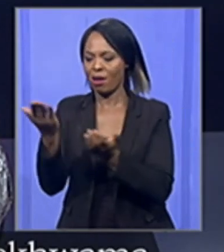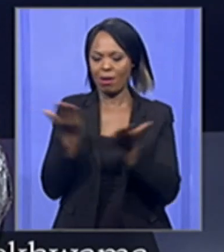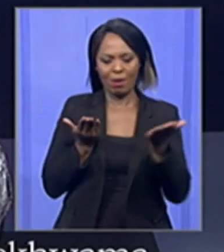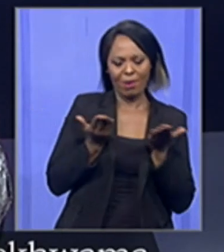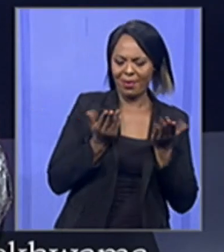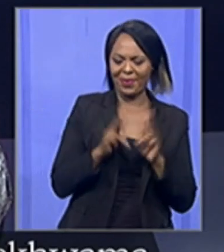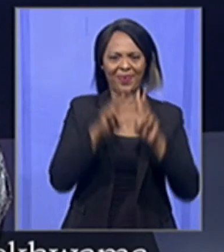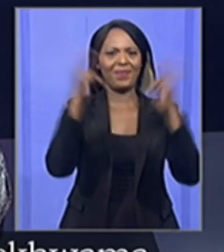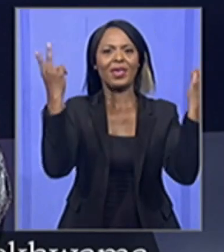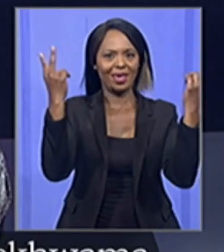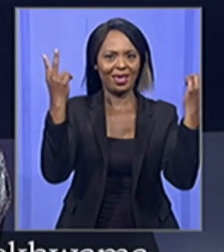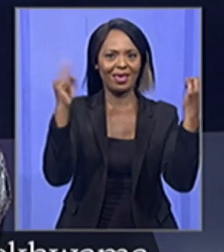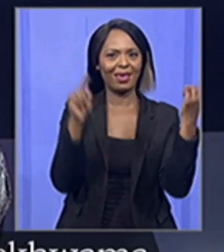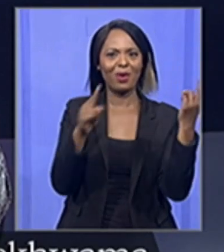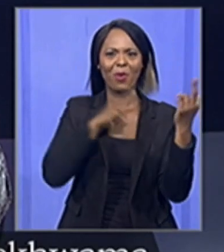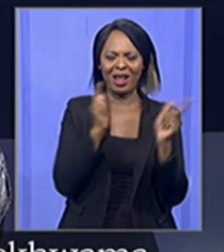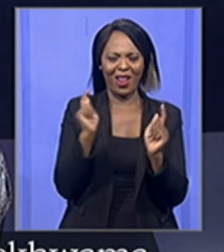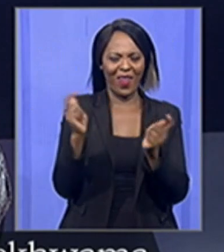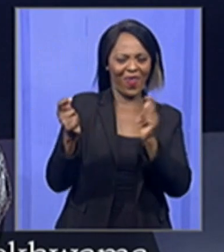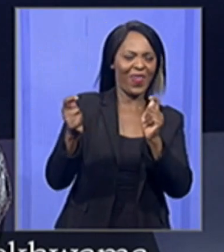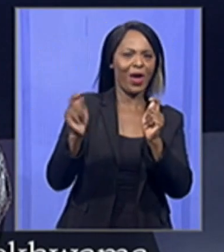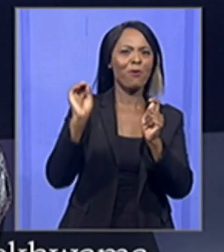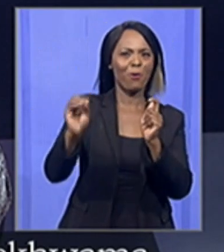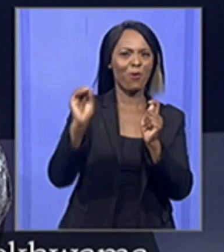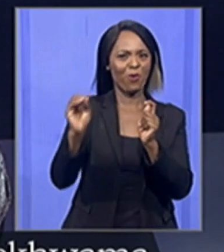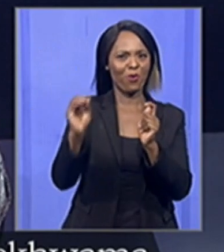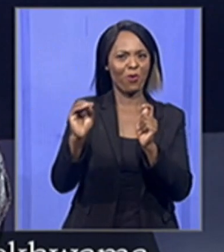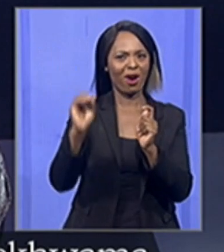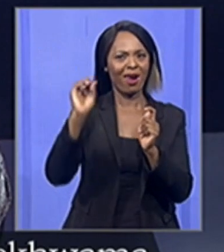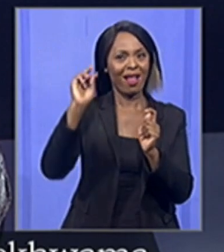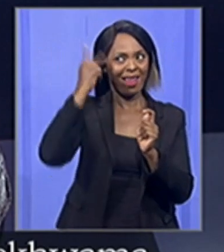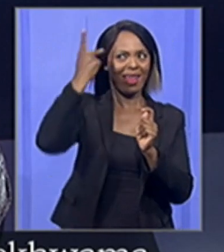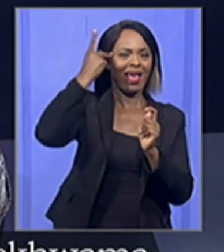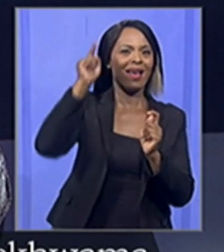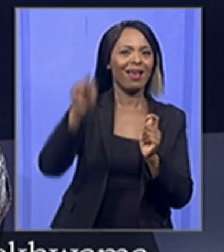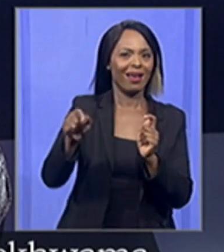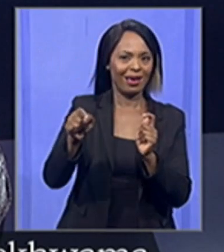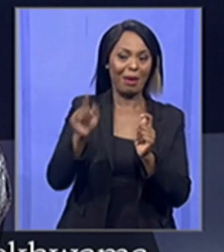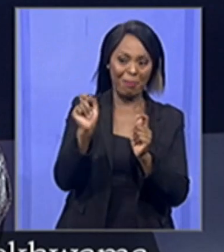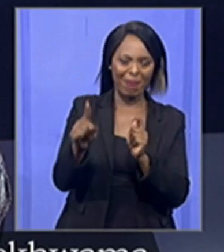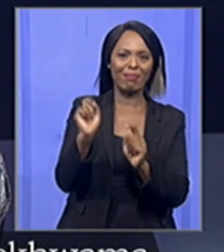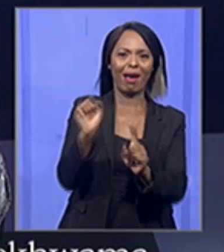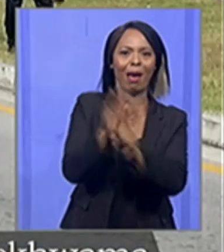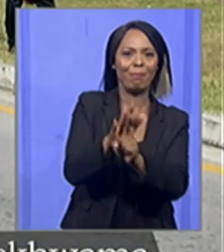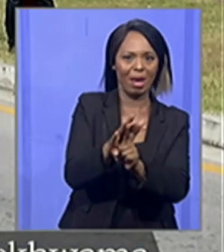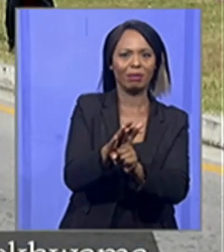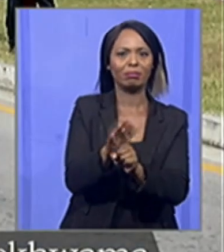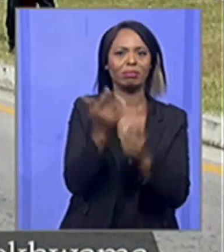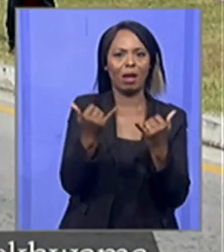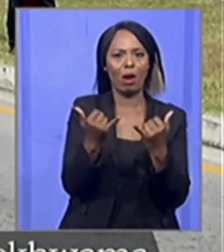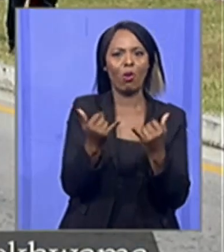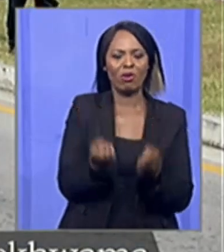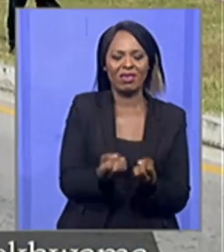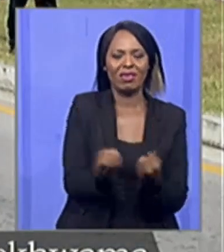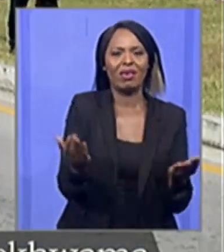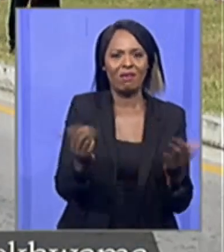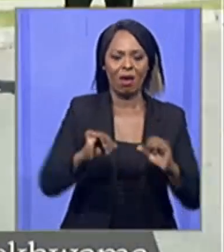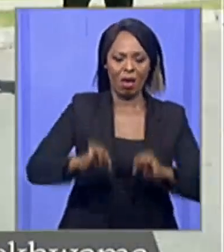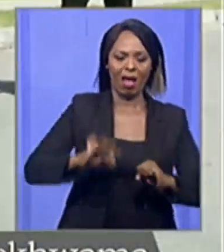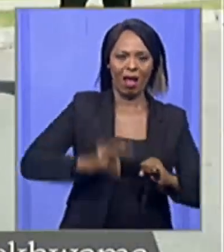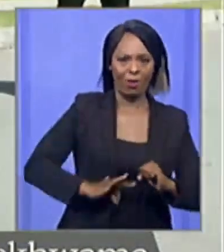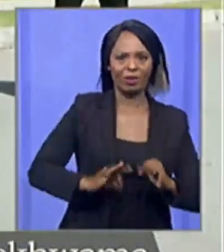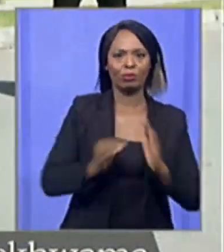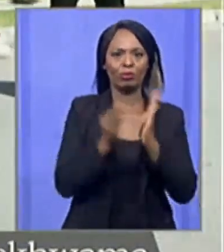go bane le di-changes tše le goreng di bile gona tše le goreng di affectile nako ya gore re ka fana ka di-allowances